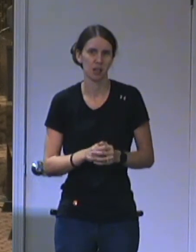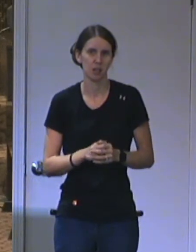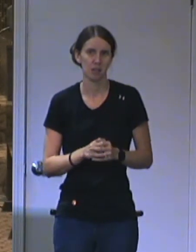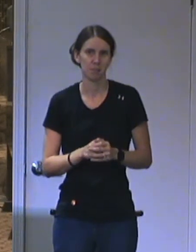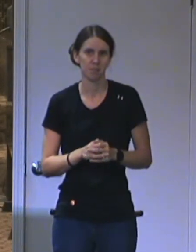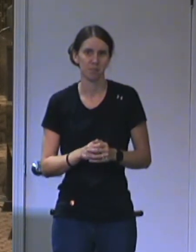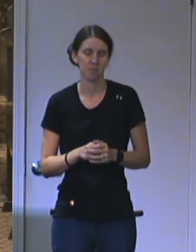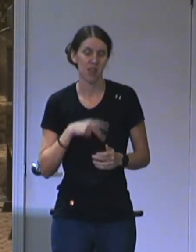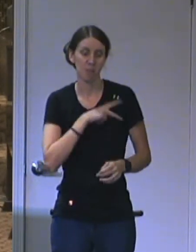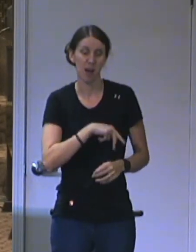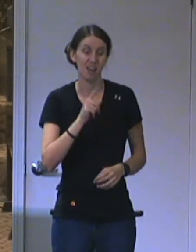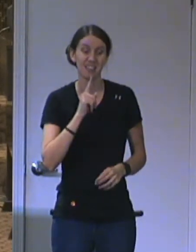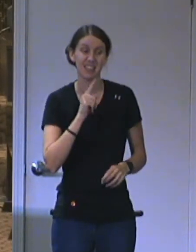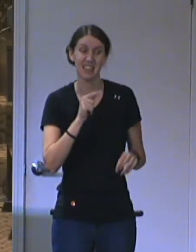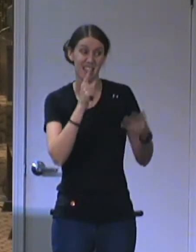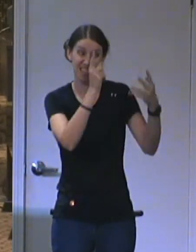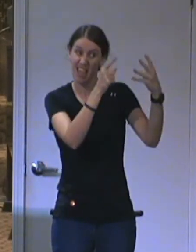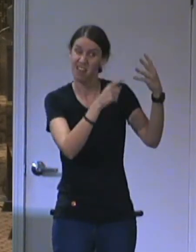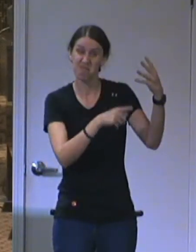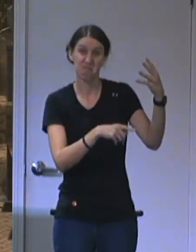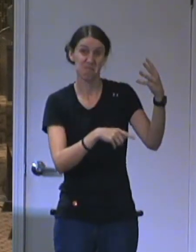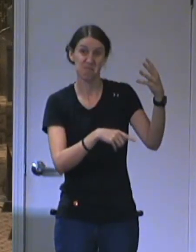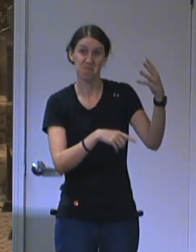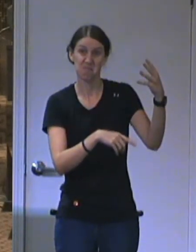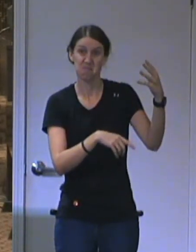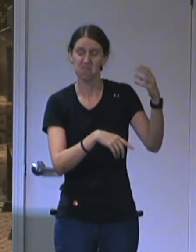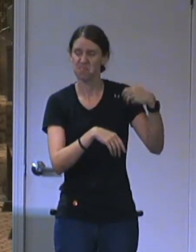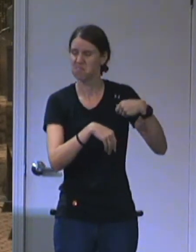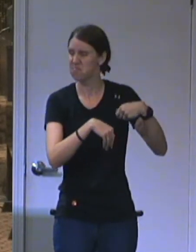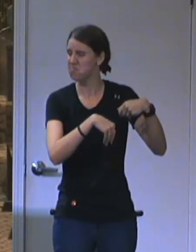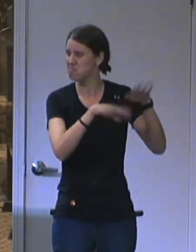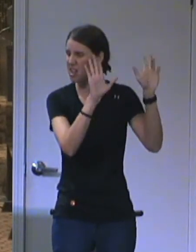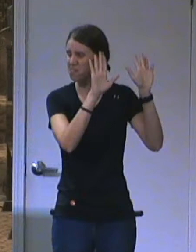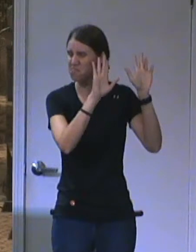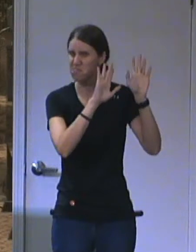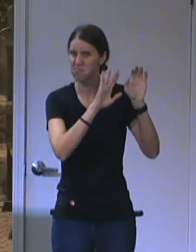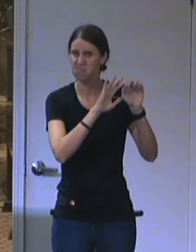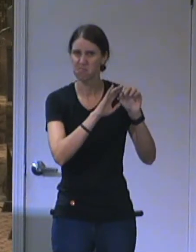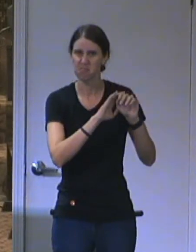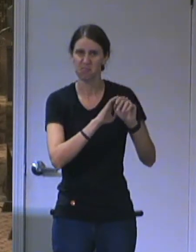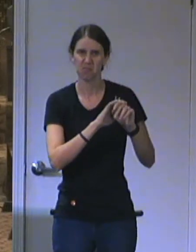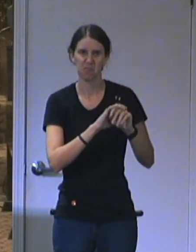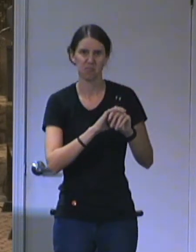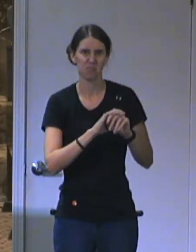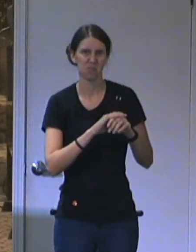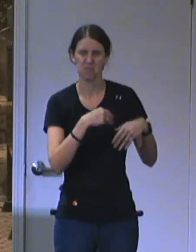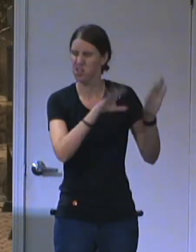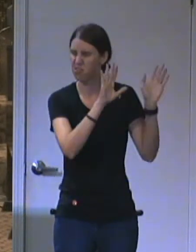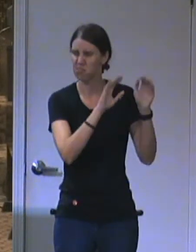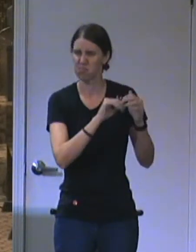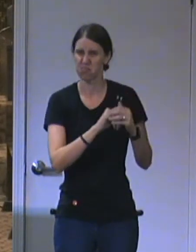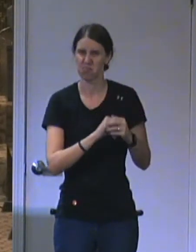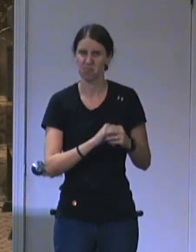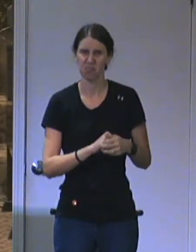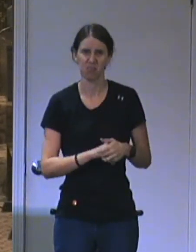He said, I count everything there as wasted time.